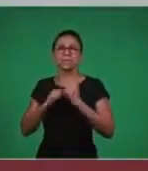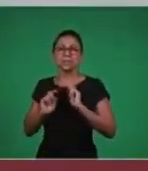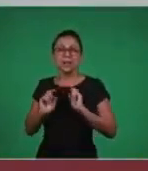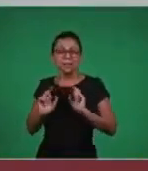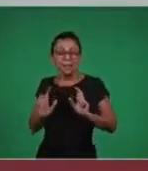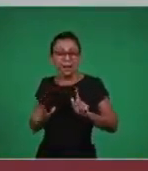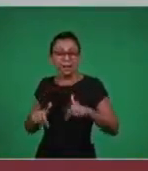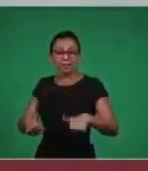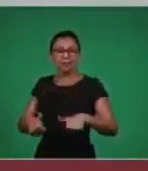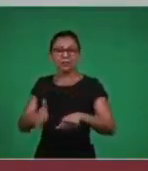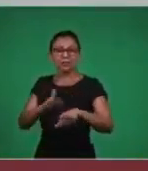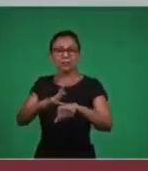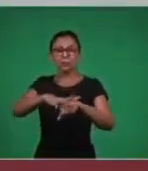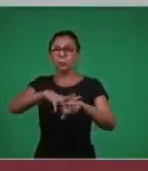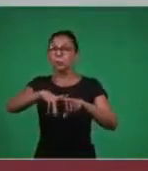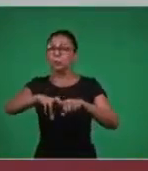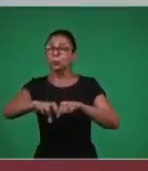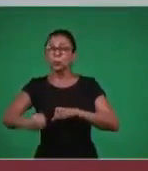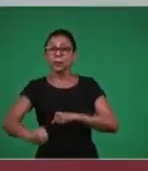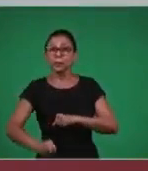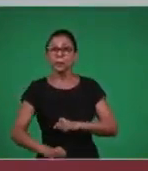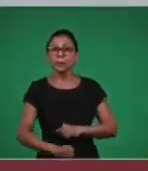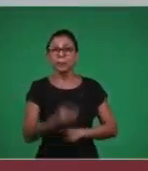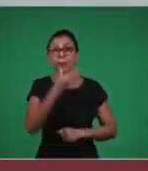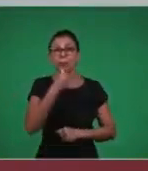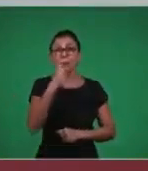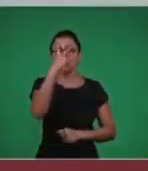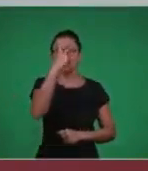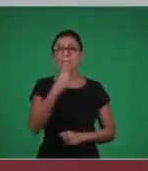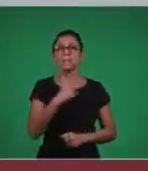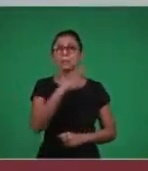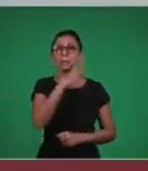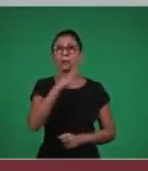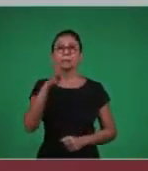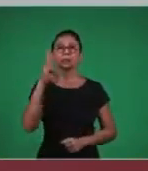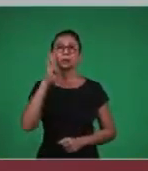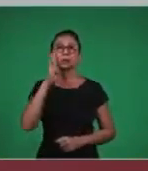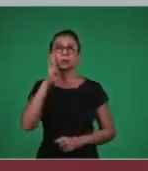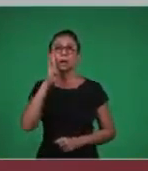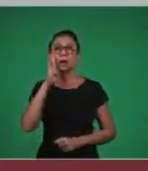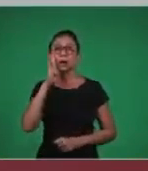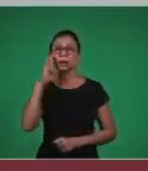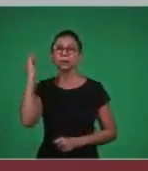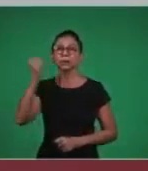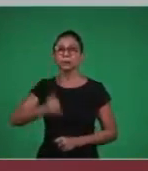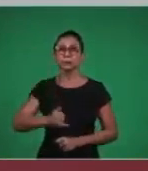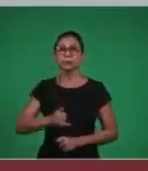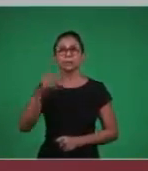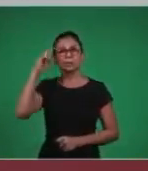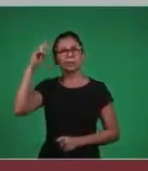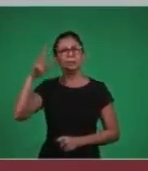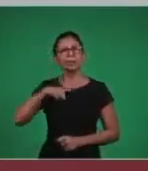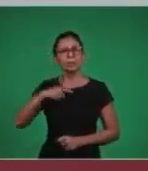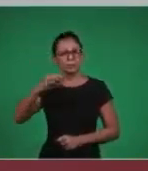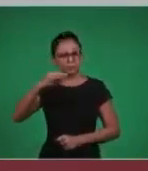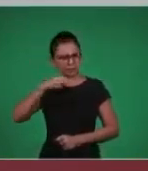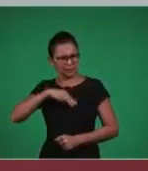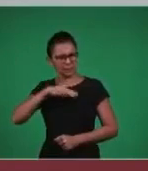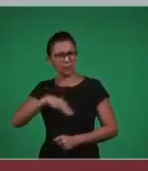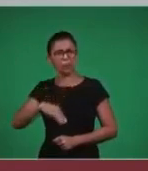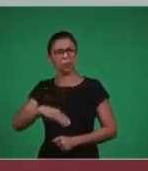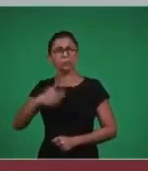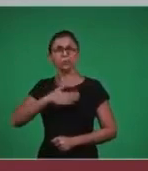heal the sick. Because when the blind Bartimaeus said, "Lord, have mercy on me," he